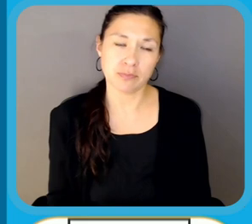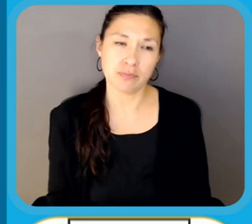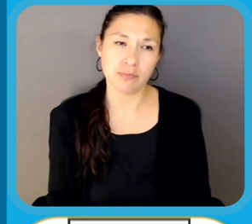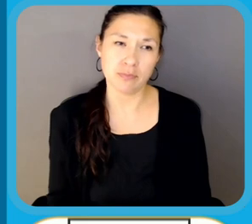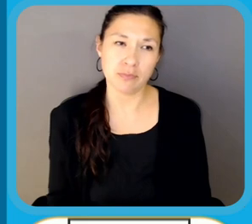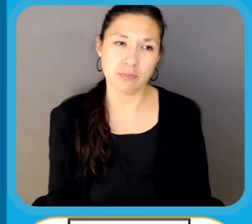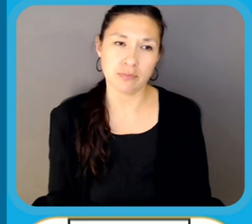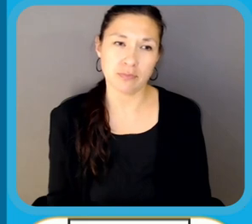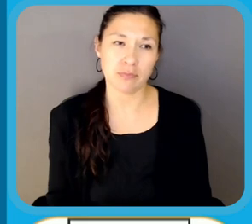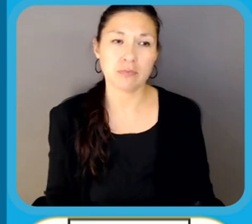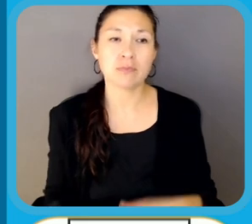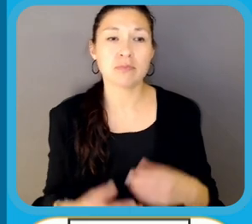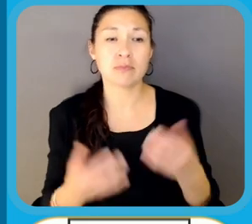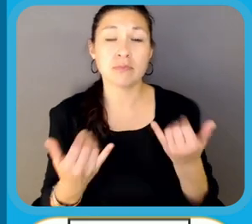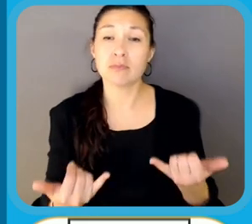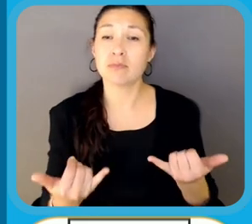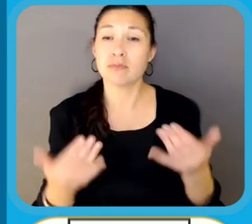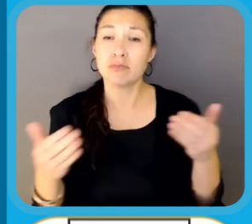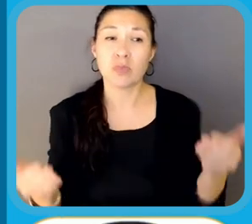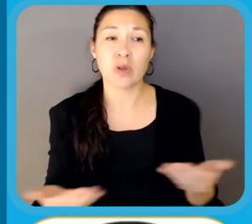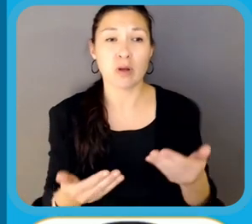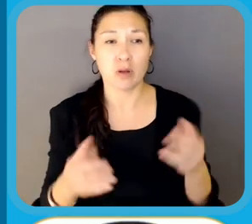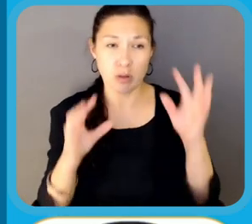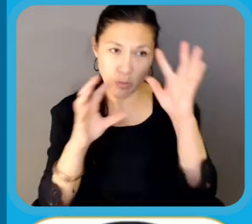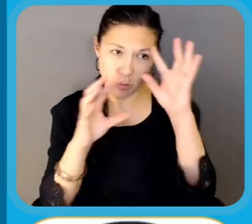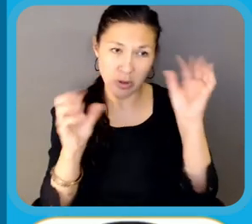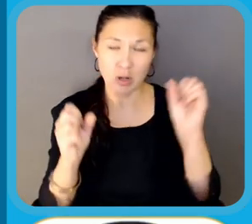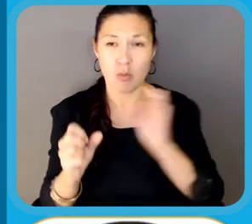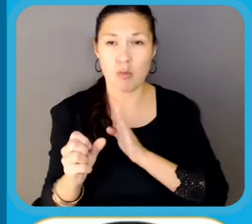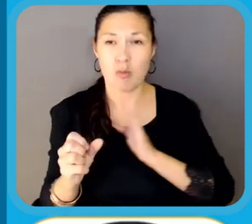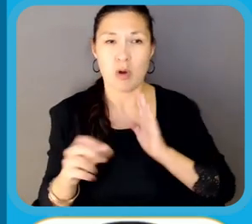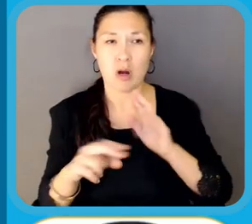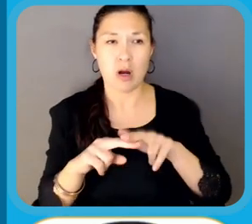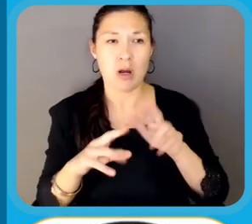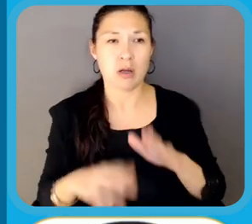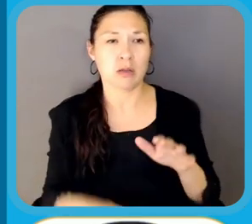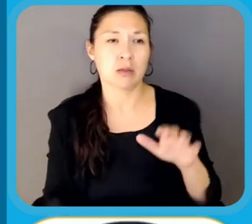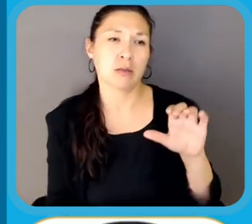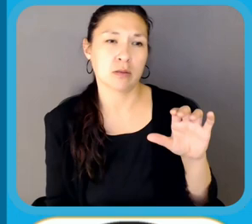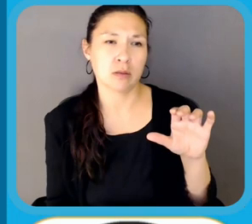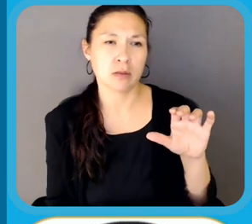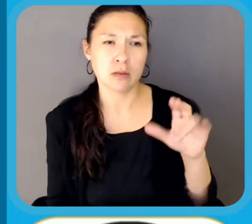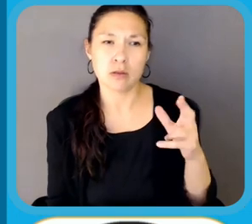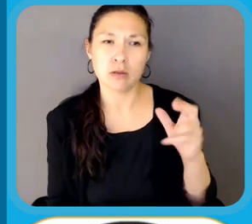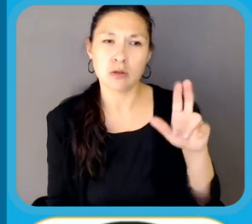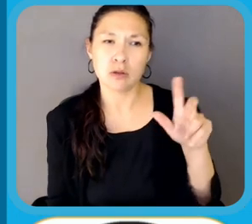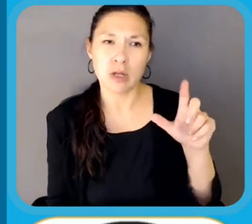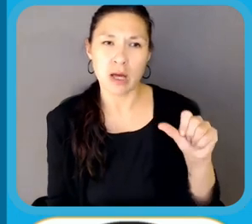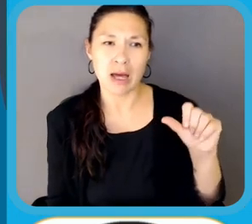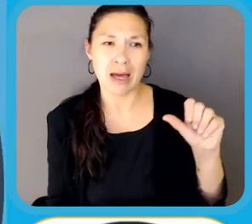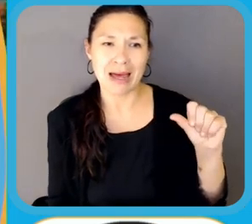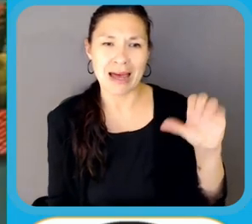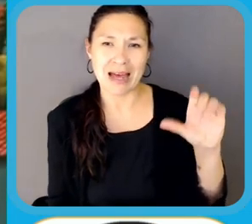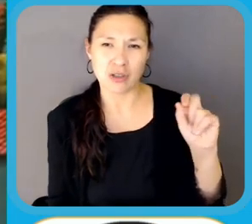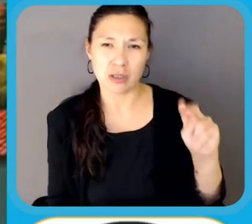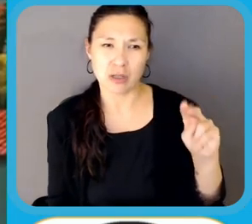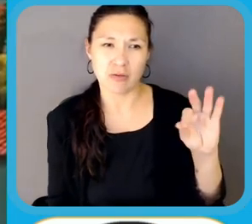Delegates and guests, please welcome President and Board Chair of Chirla Action Fund, Angelica Salas.